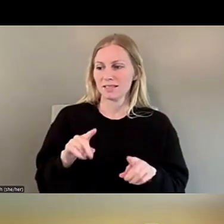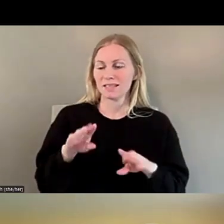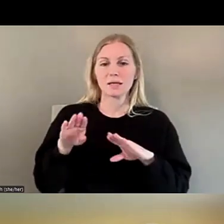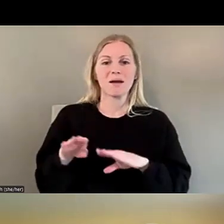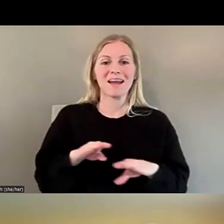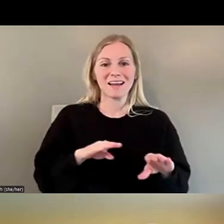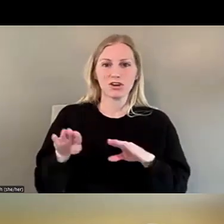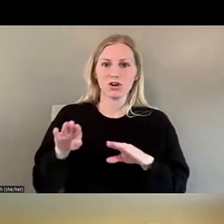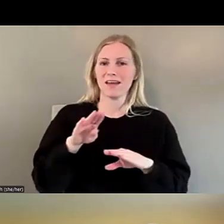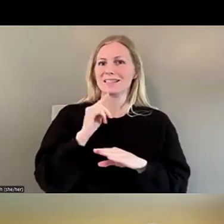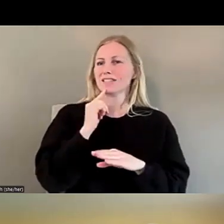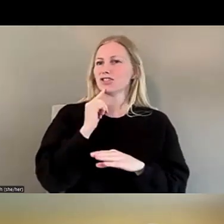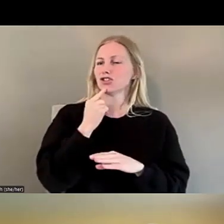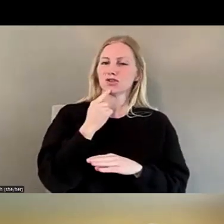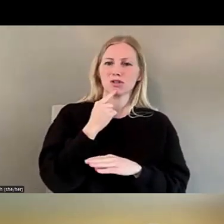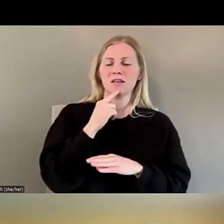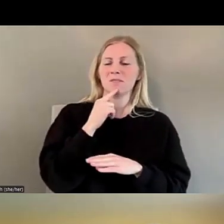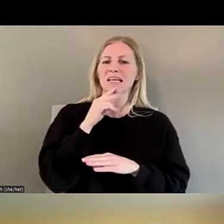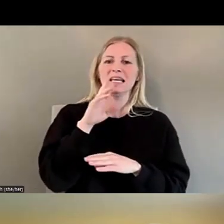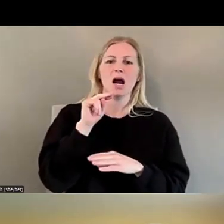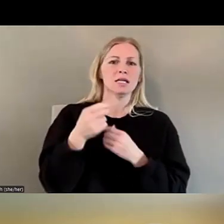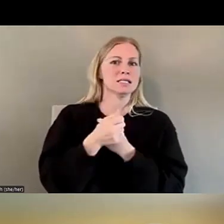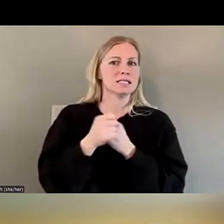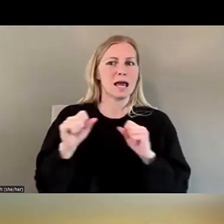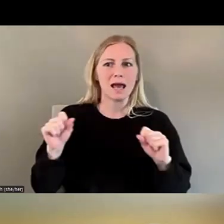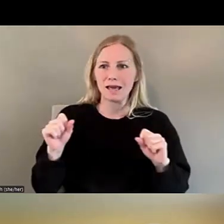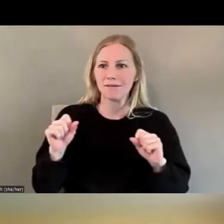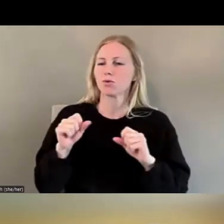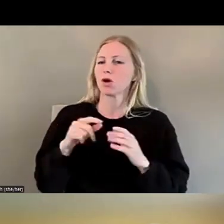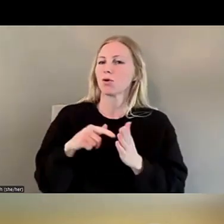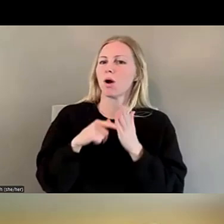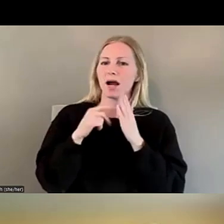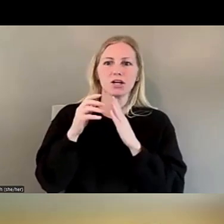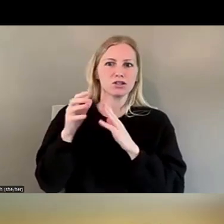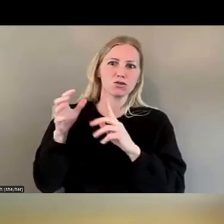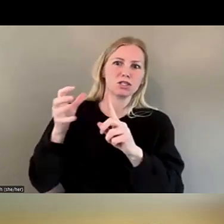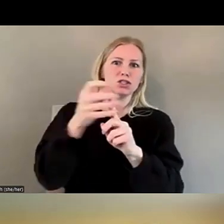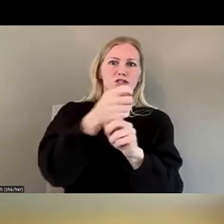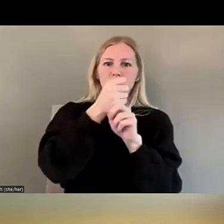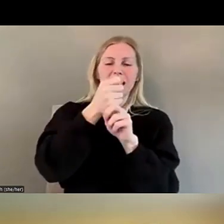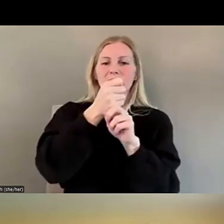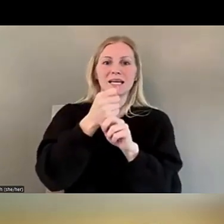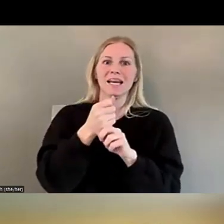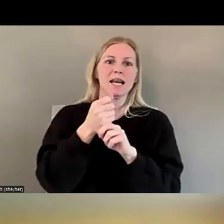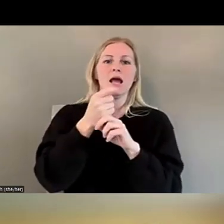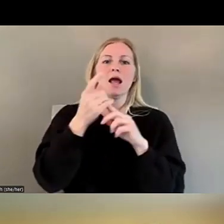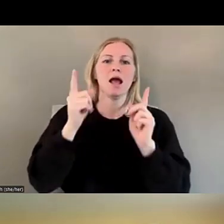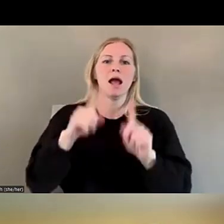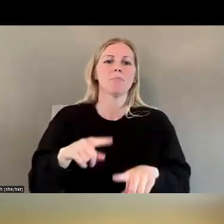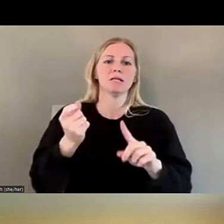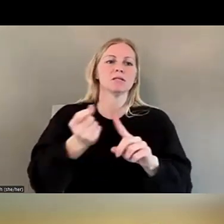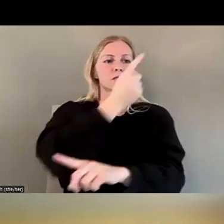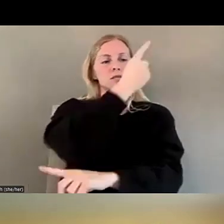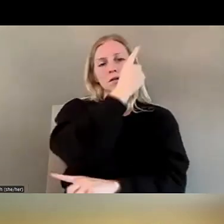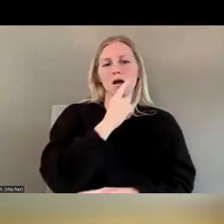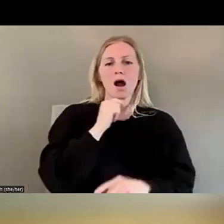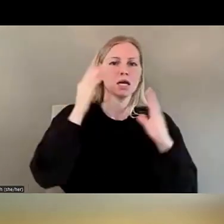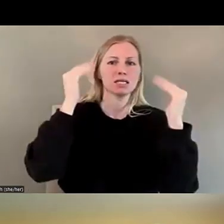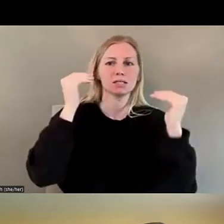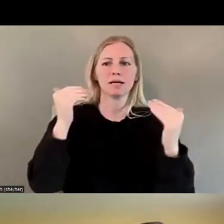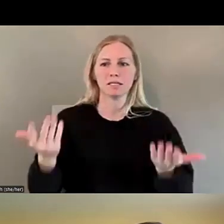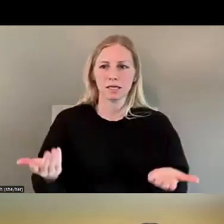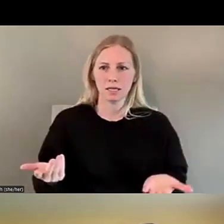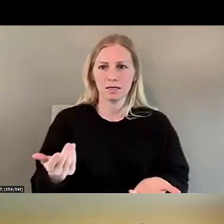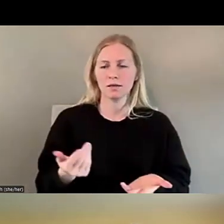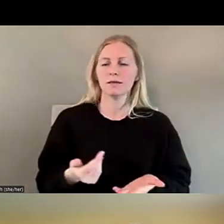extremely unsafe, requiring a restraint that happens unexpectedly. And I think this is one of the problems